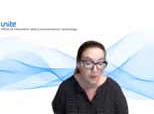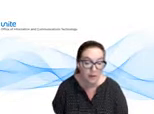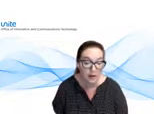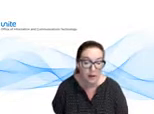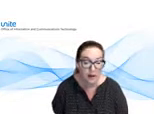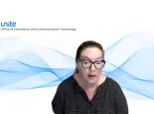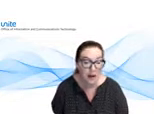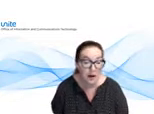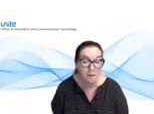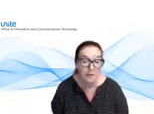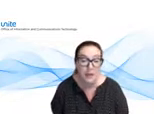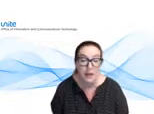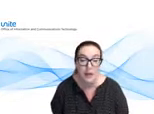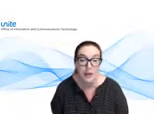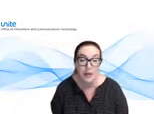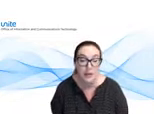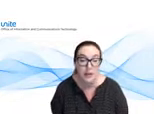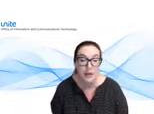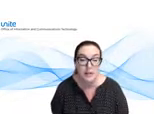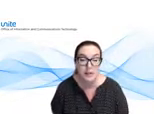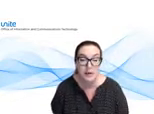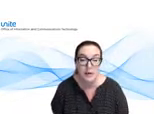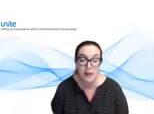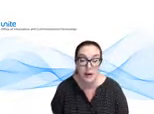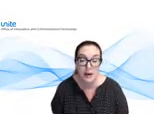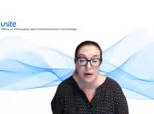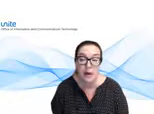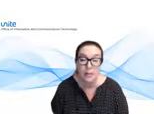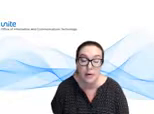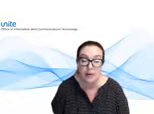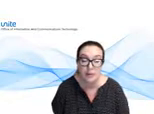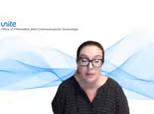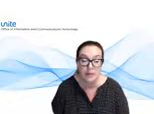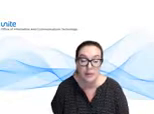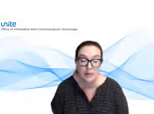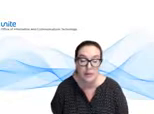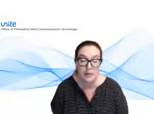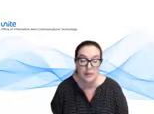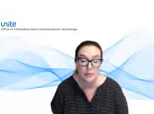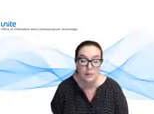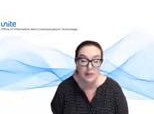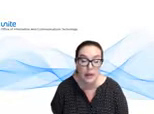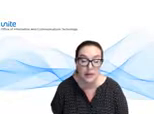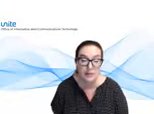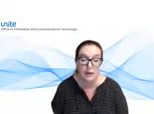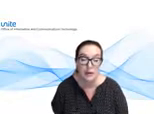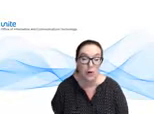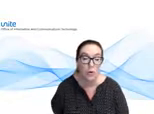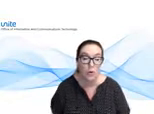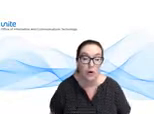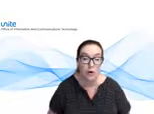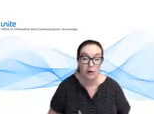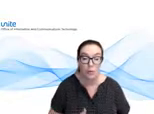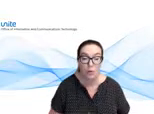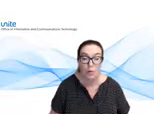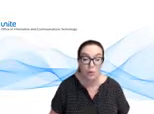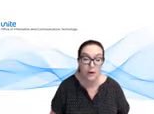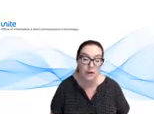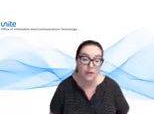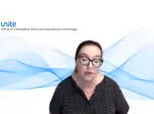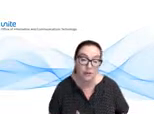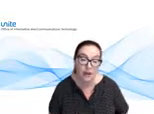not visible. You can also experience a number of disabilities simultaneously, or